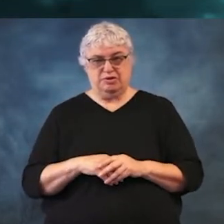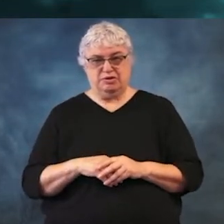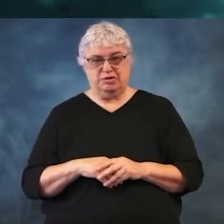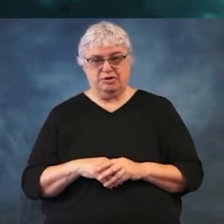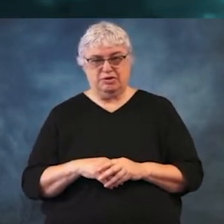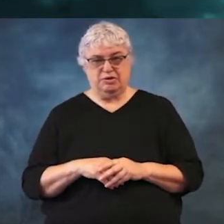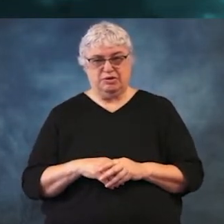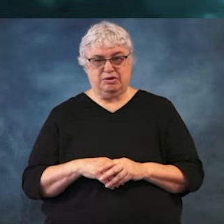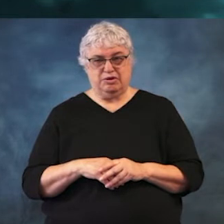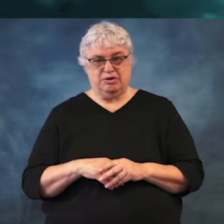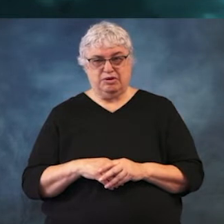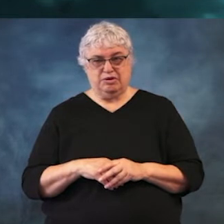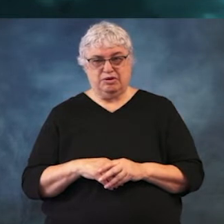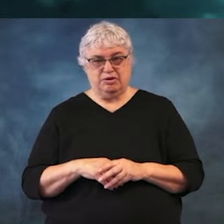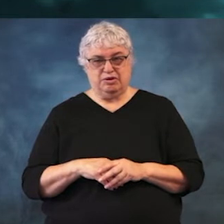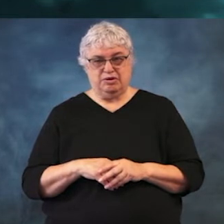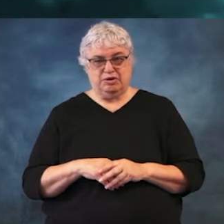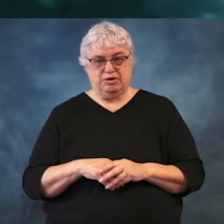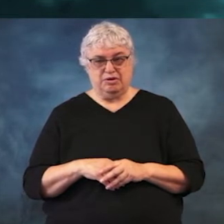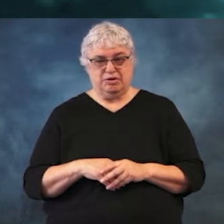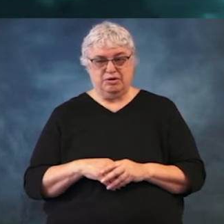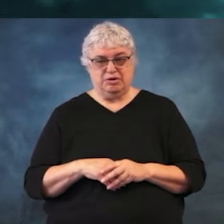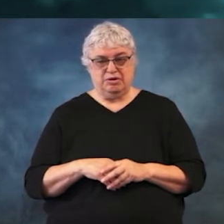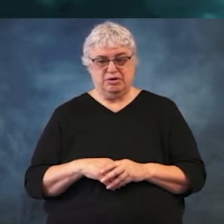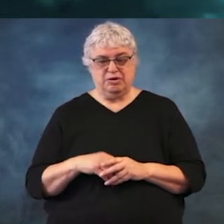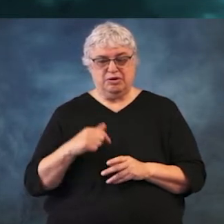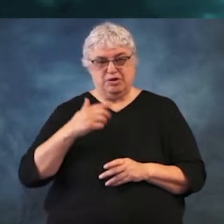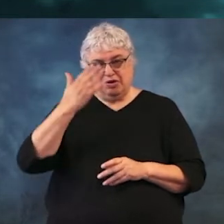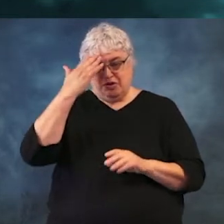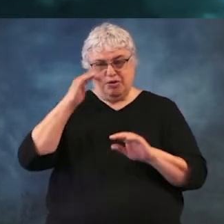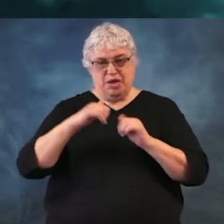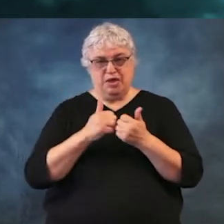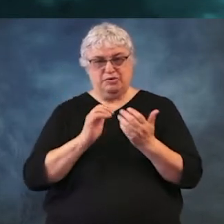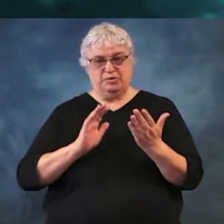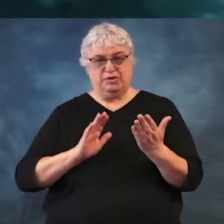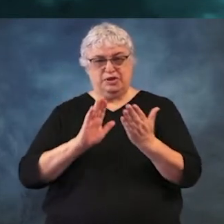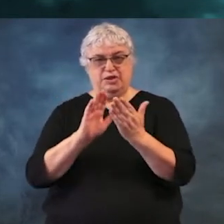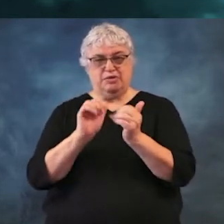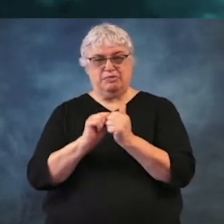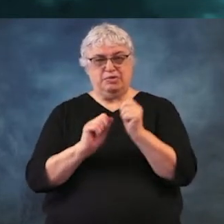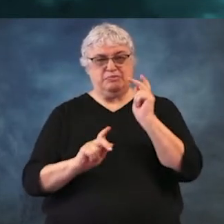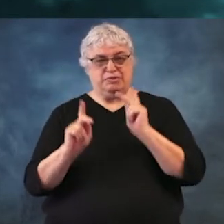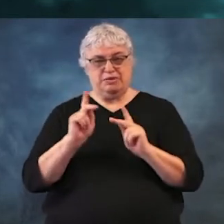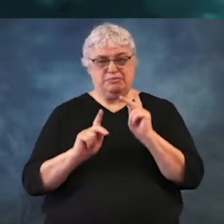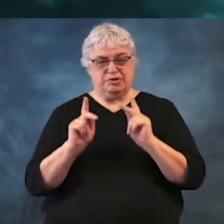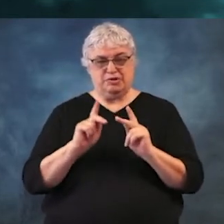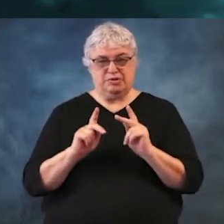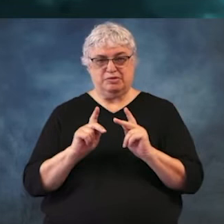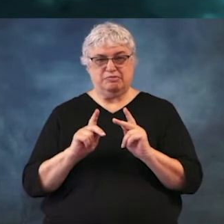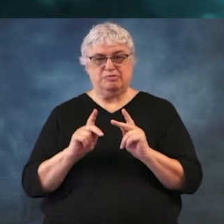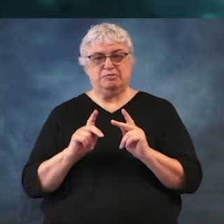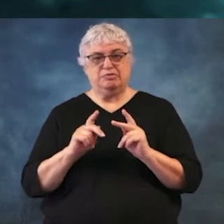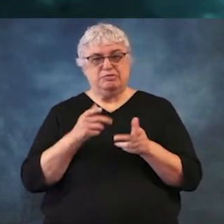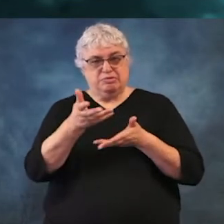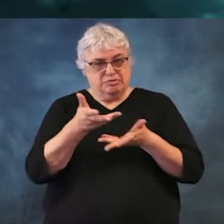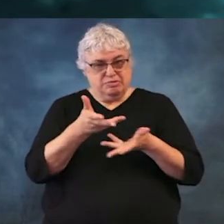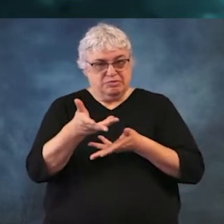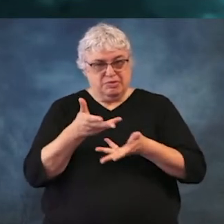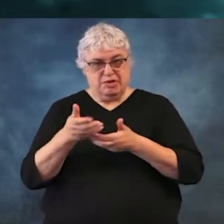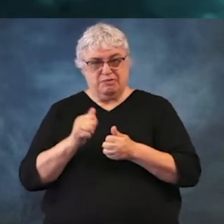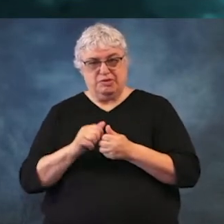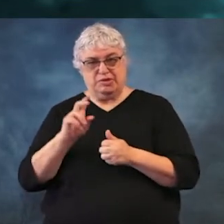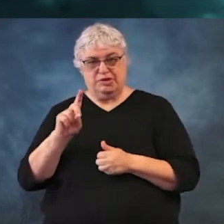that they have people that know how to deal with a person with a disability.